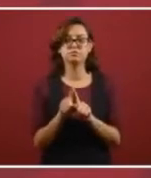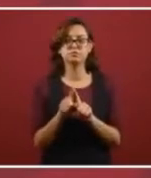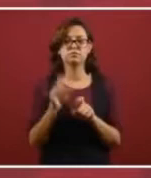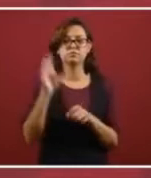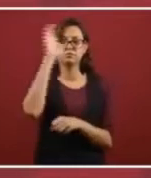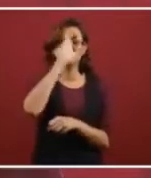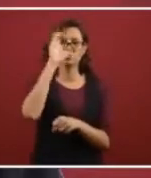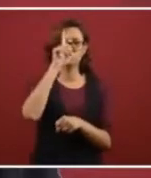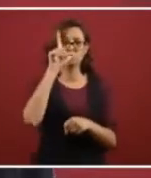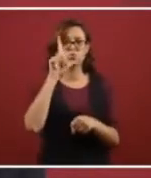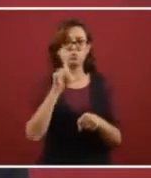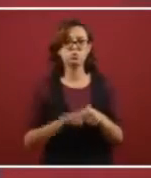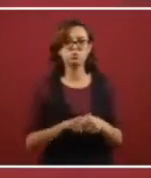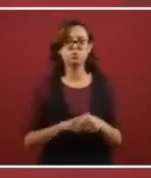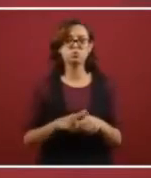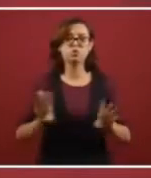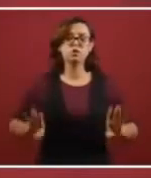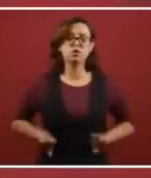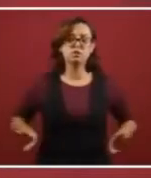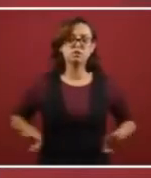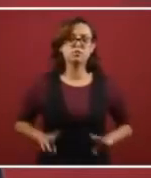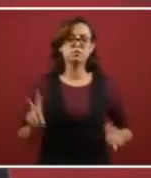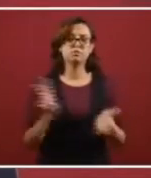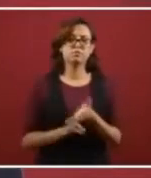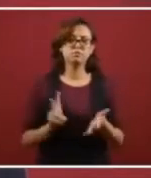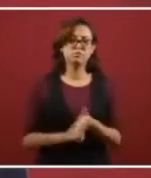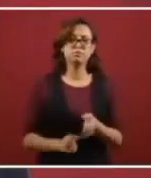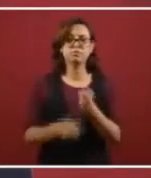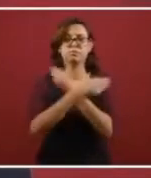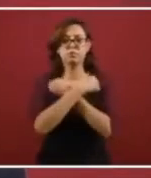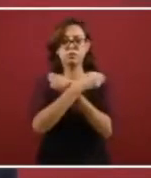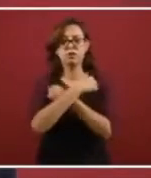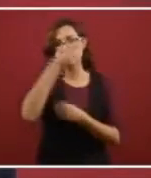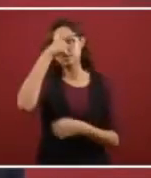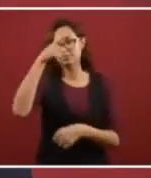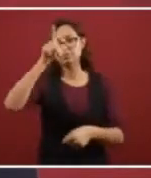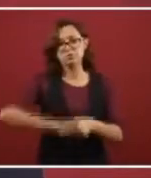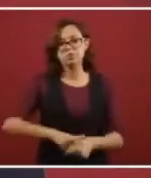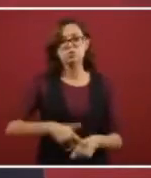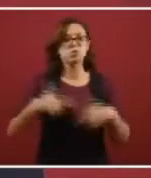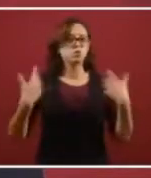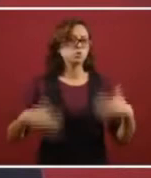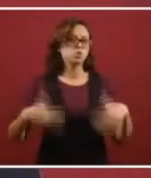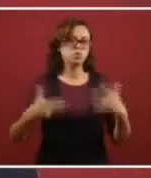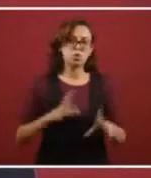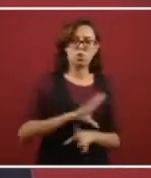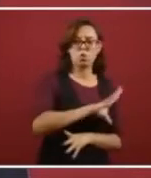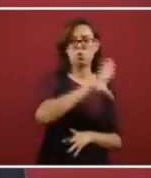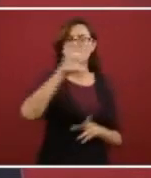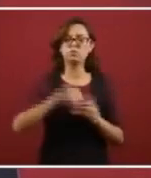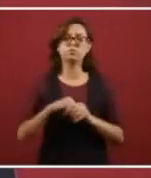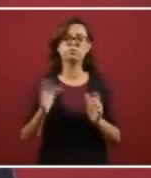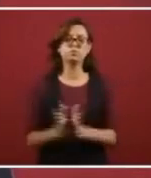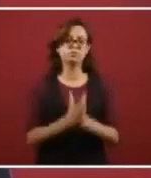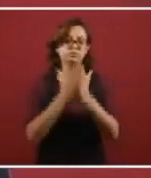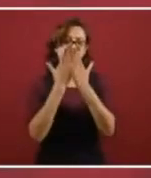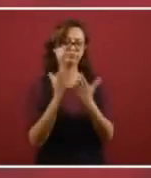the strengthening of values cultural moral and spiritual this is a